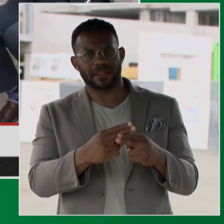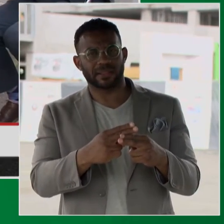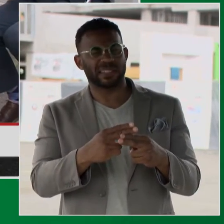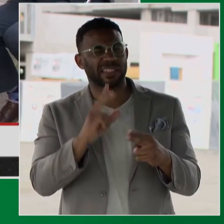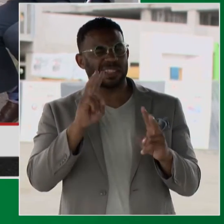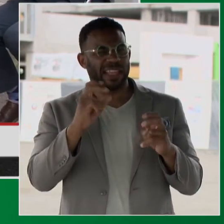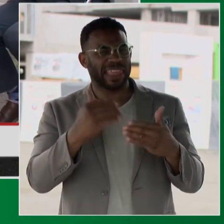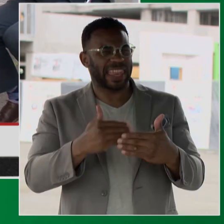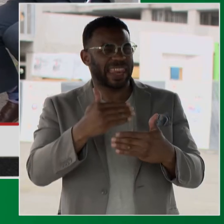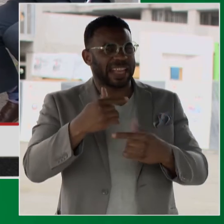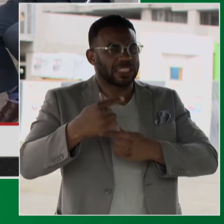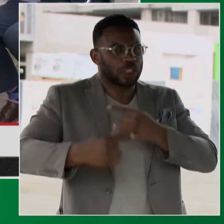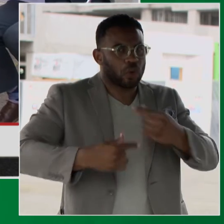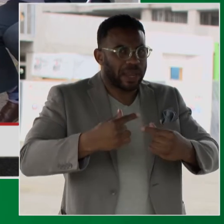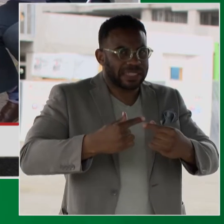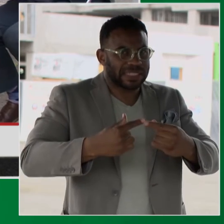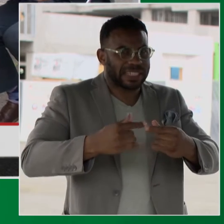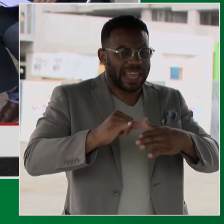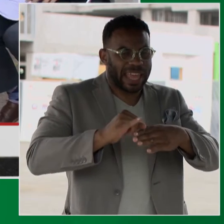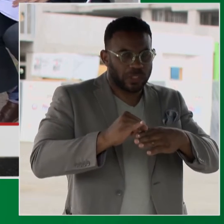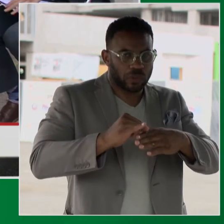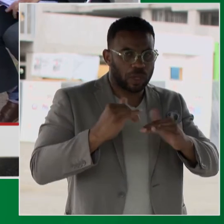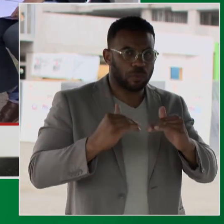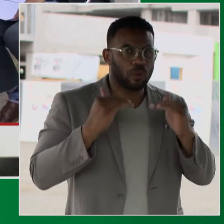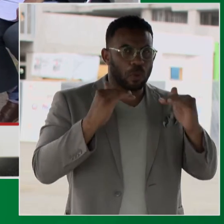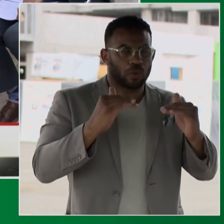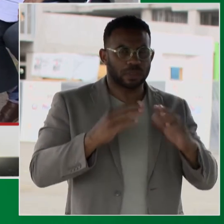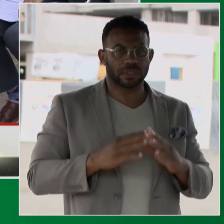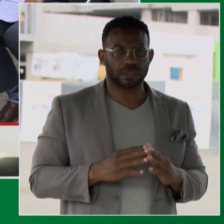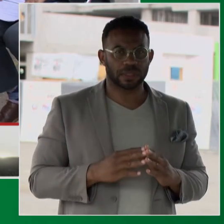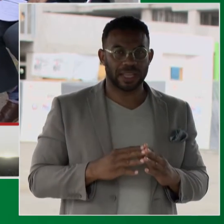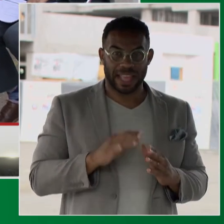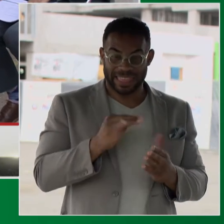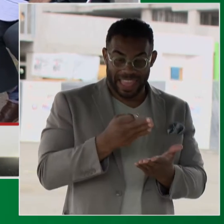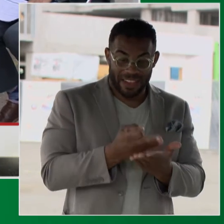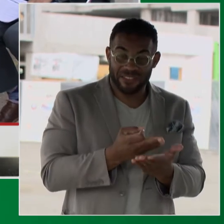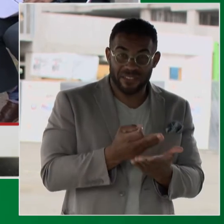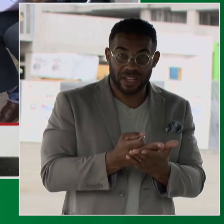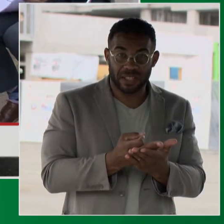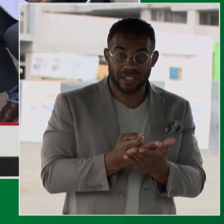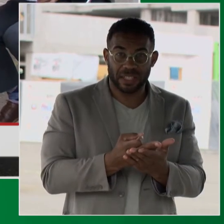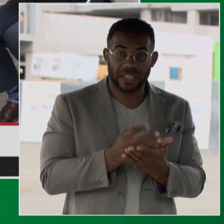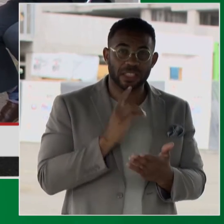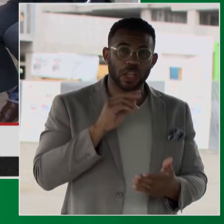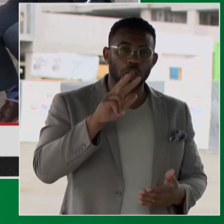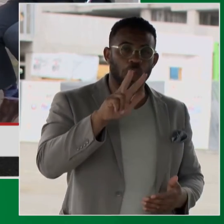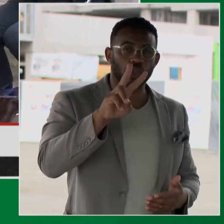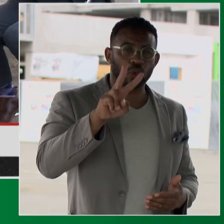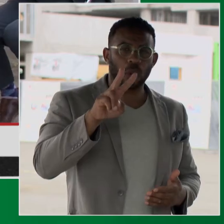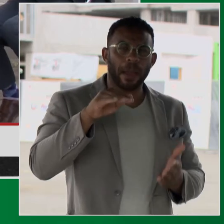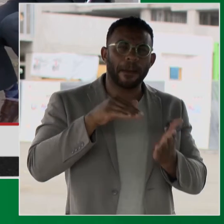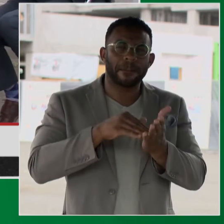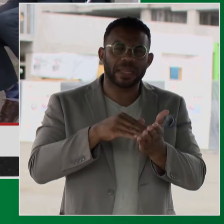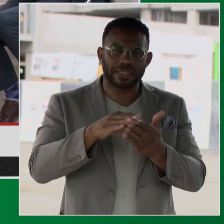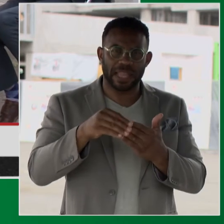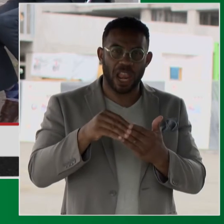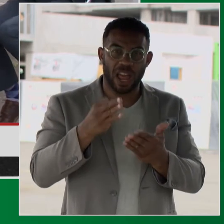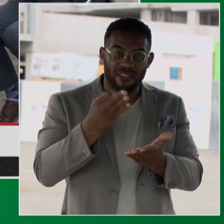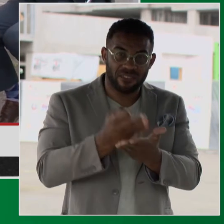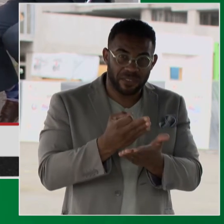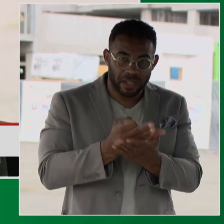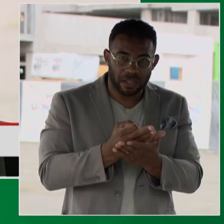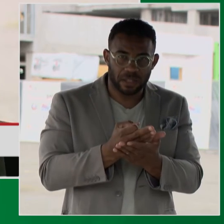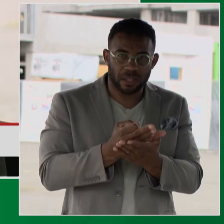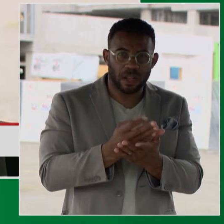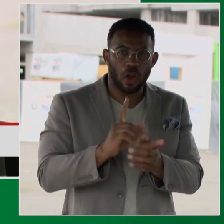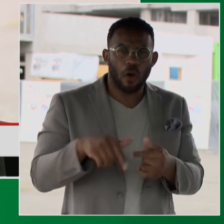Next Generation Industry Promotion Fund. It is a $32 million fund over